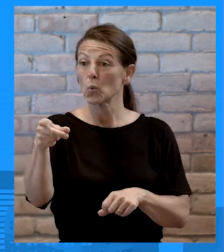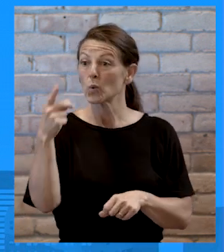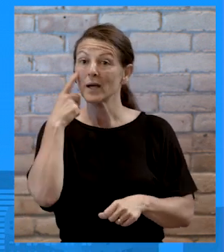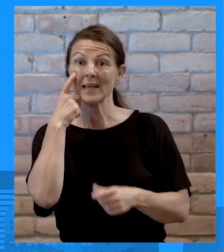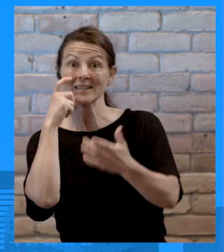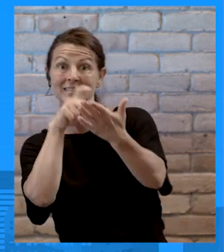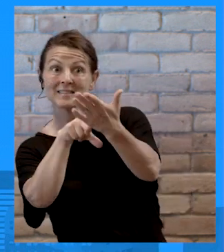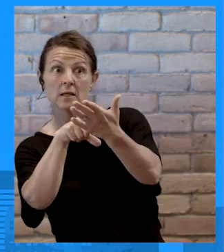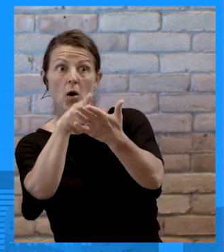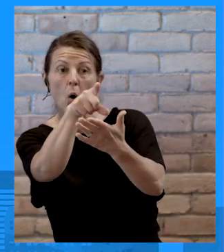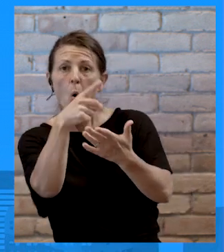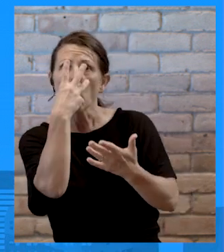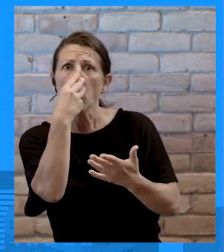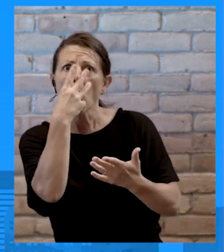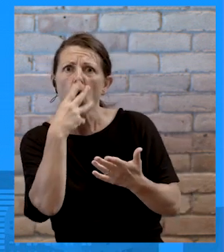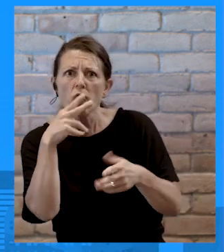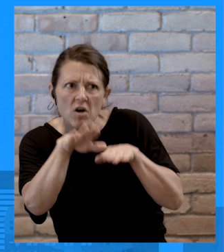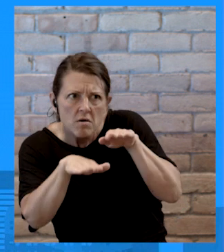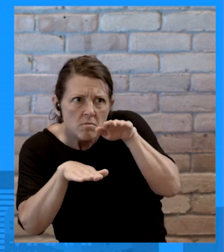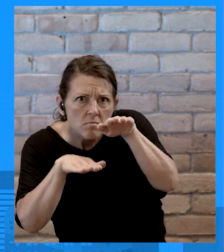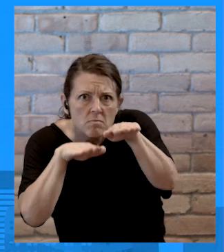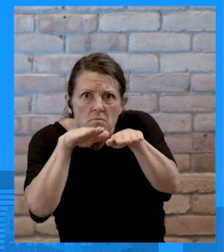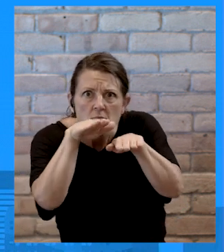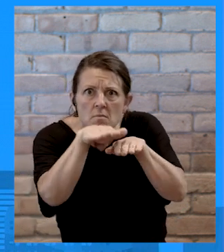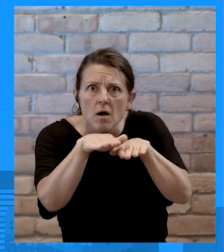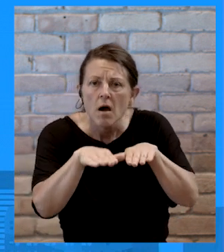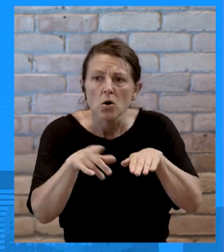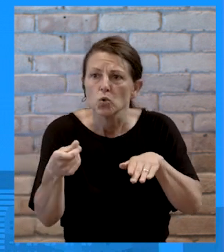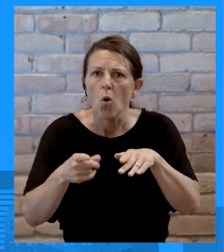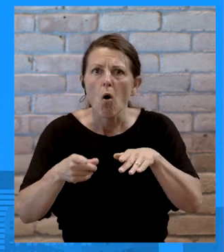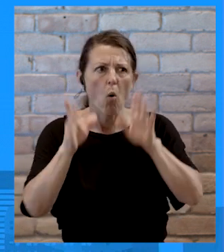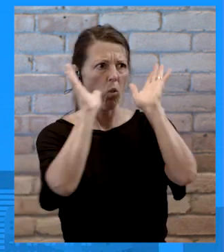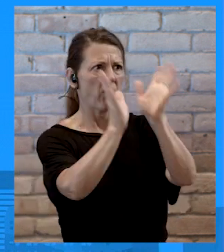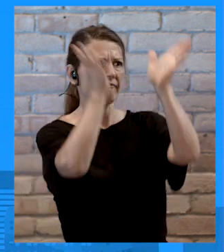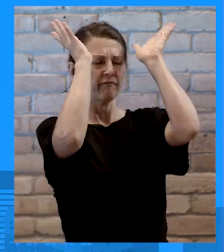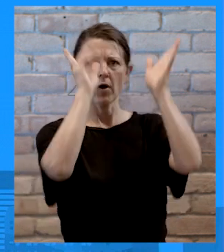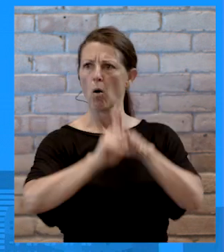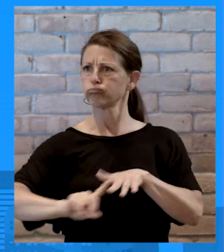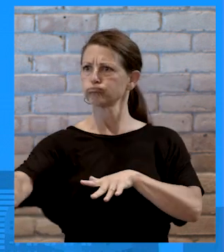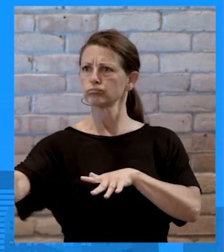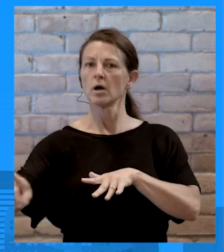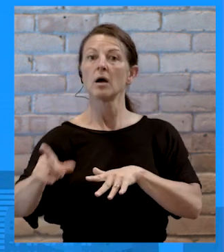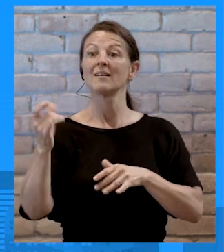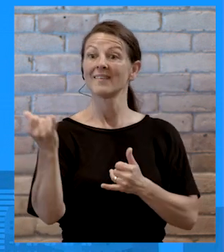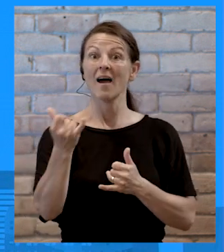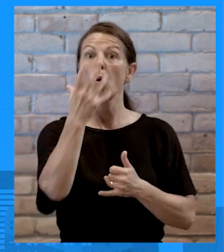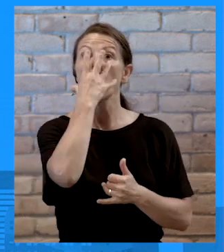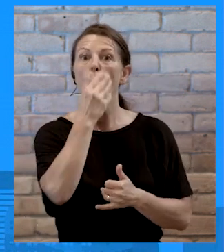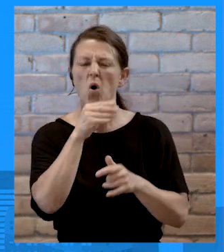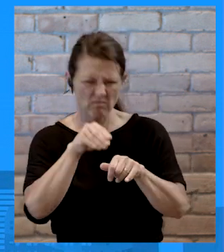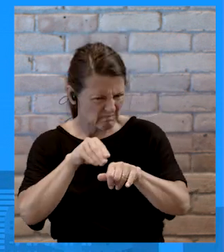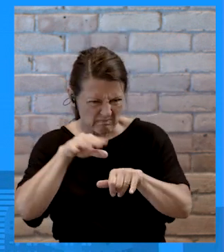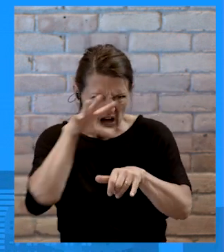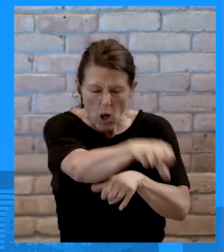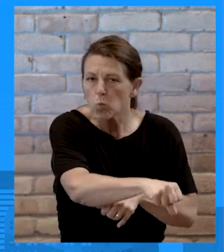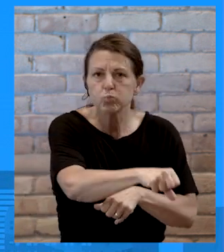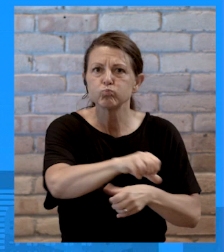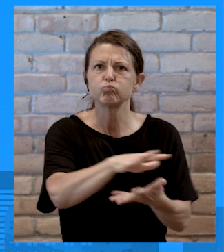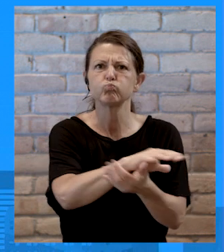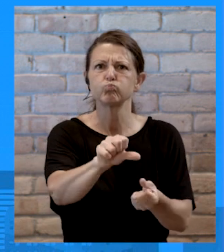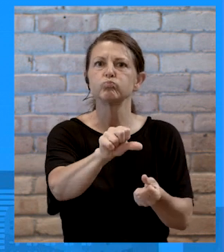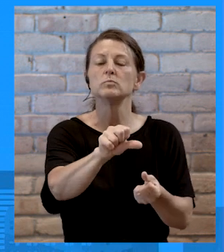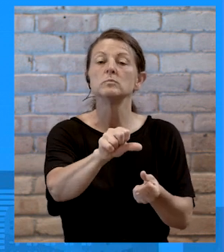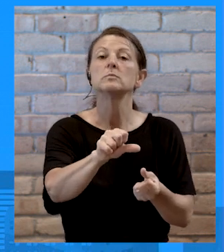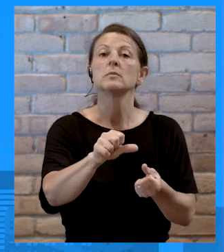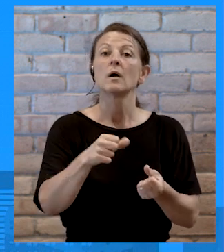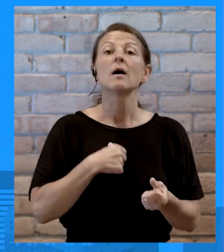he abandons the sheep and runs away. Then the wolf attacks the flock and scatters it. The man